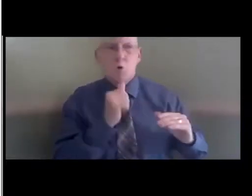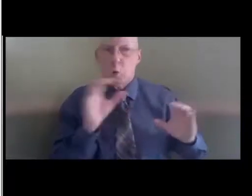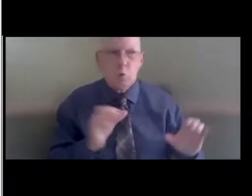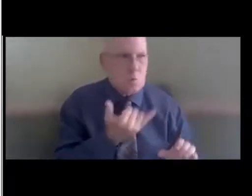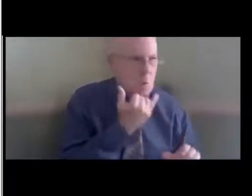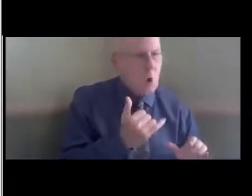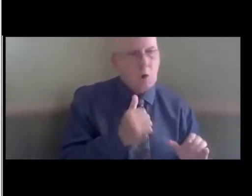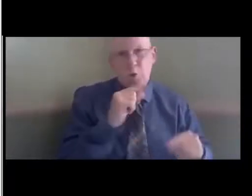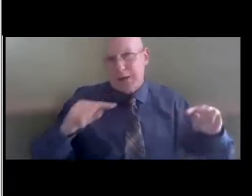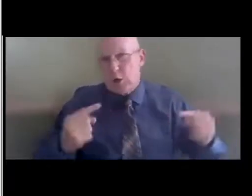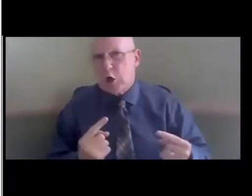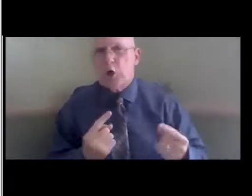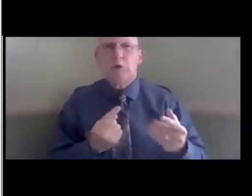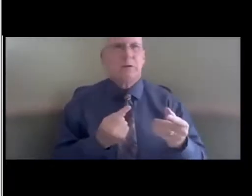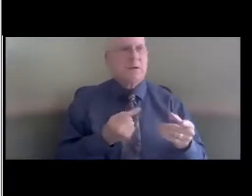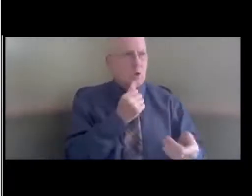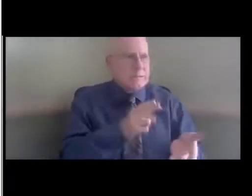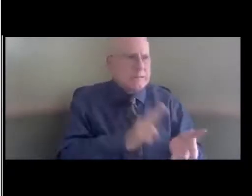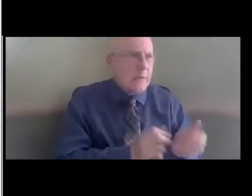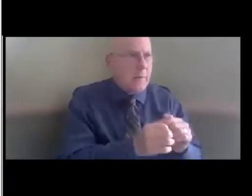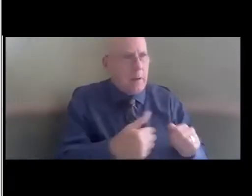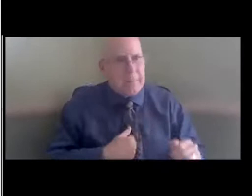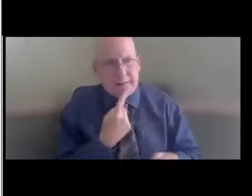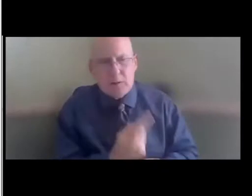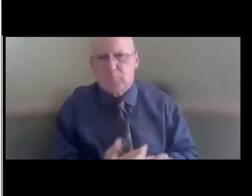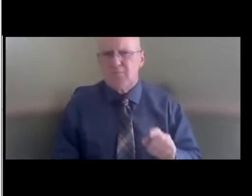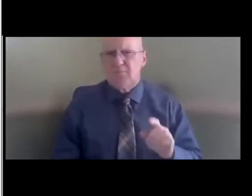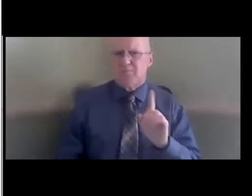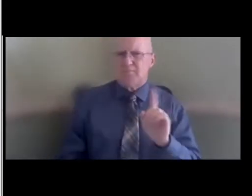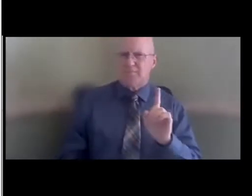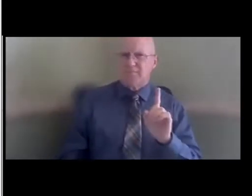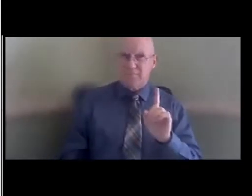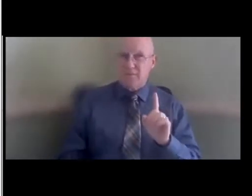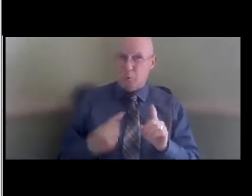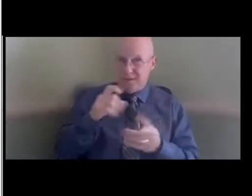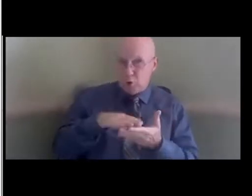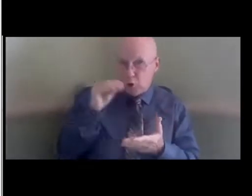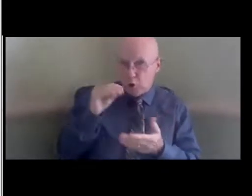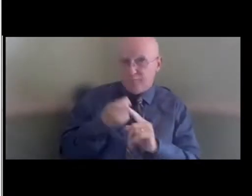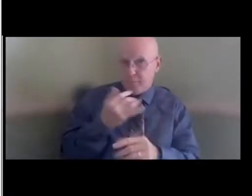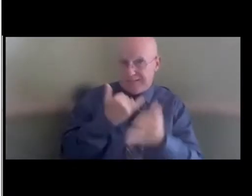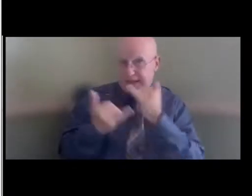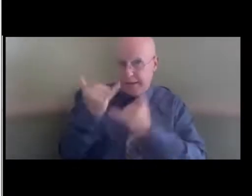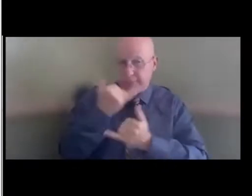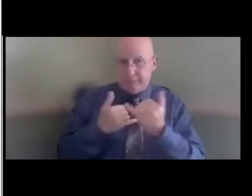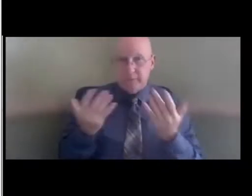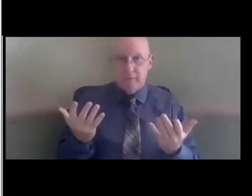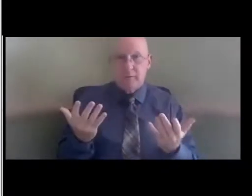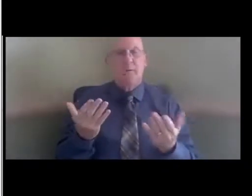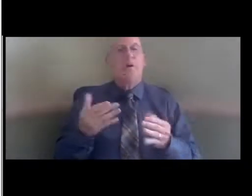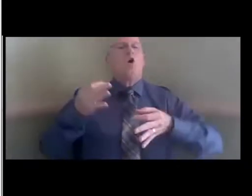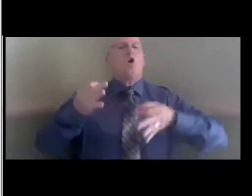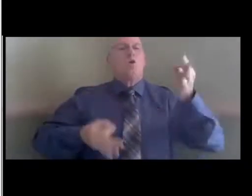and get in harm's way by signing something they shouldn't have. But honestly, that's also how we learn. We learn from our mistakes. So the